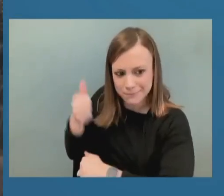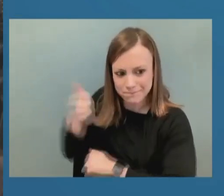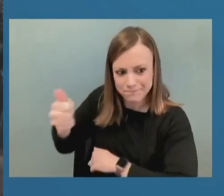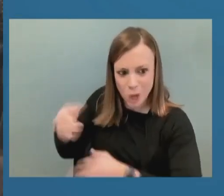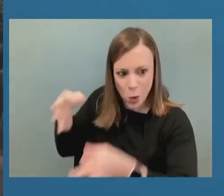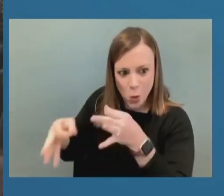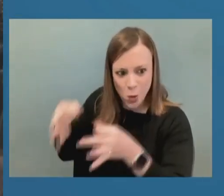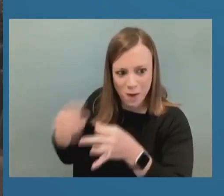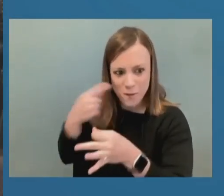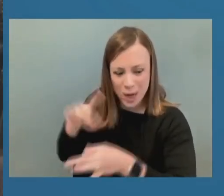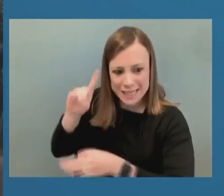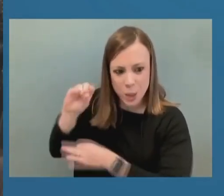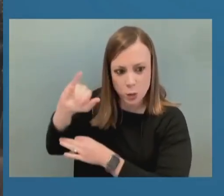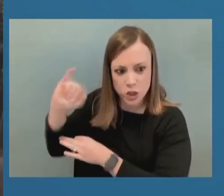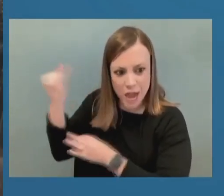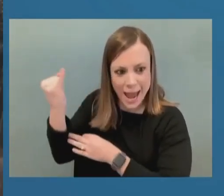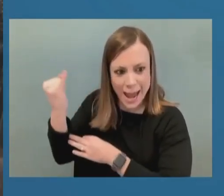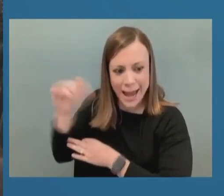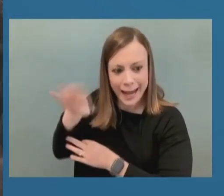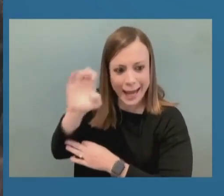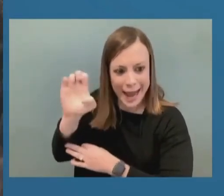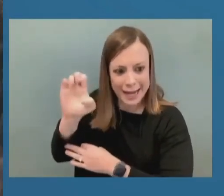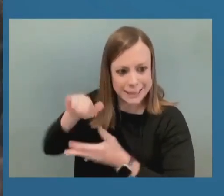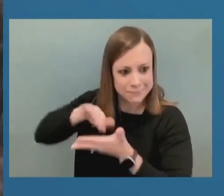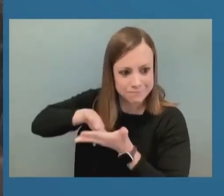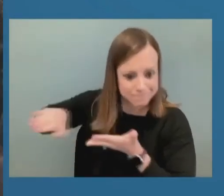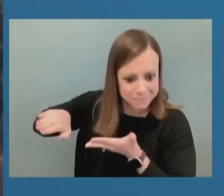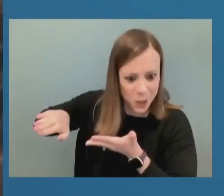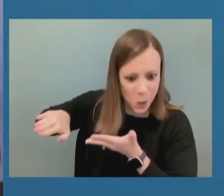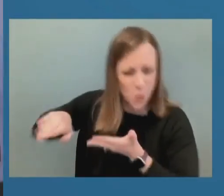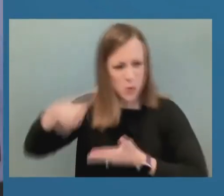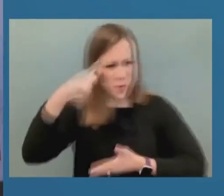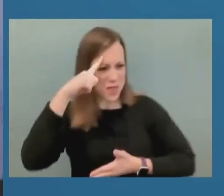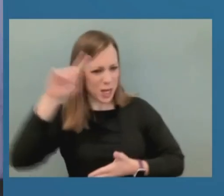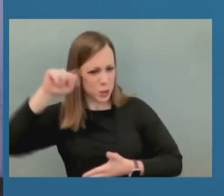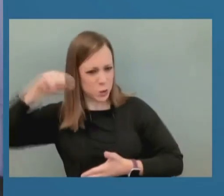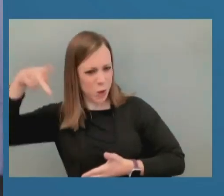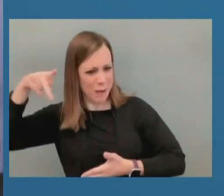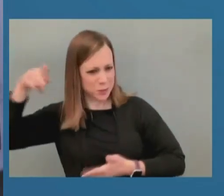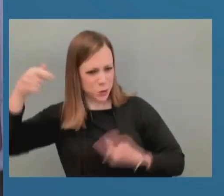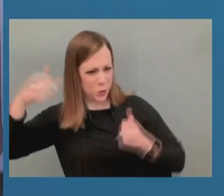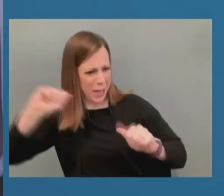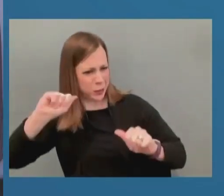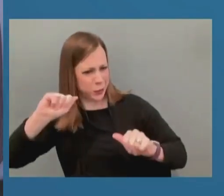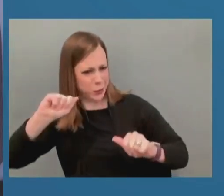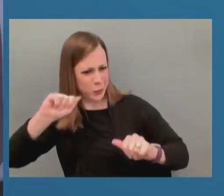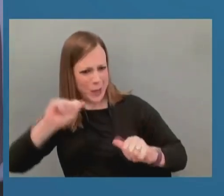Trump administration is trying to send a message in sending this letter today. I have no clue.